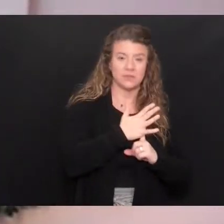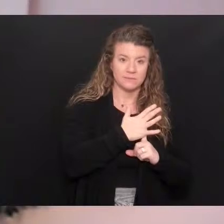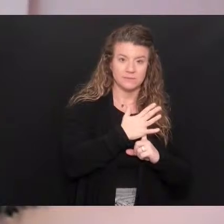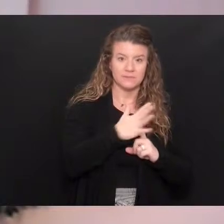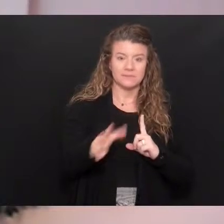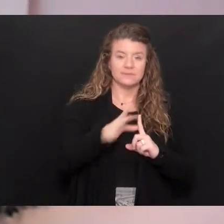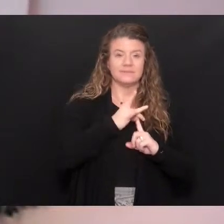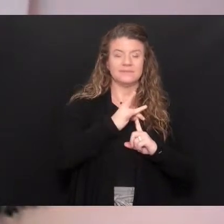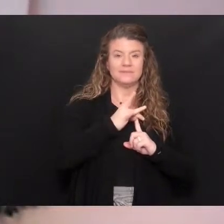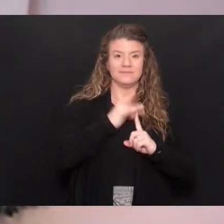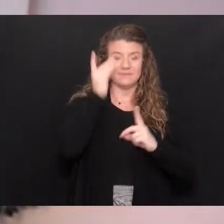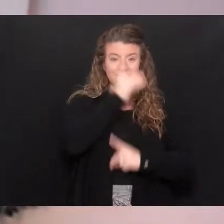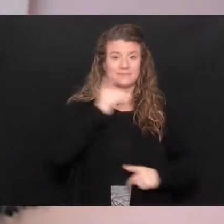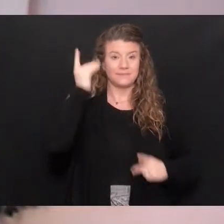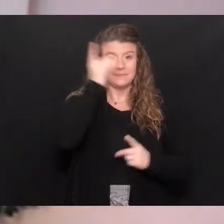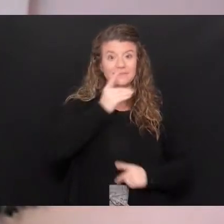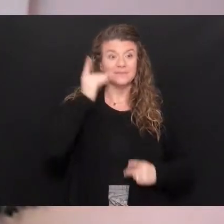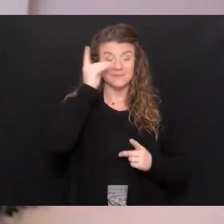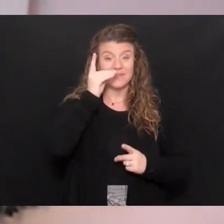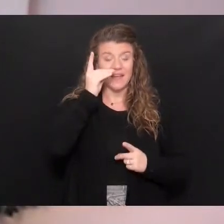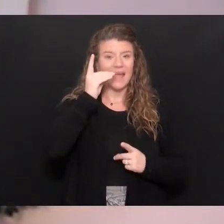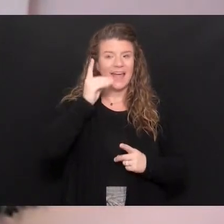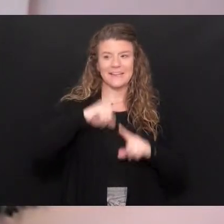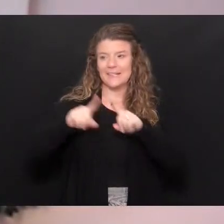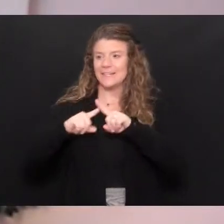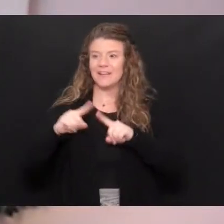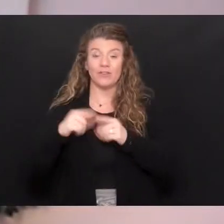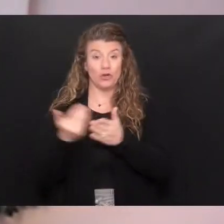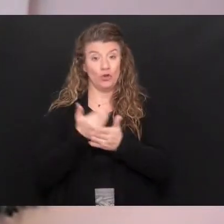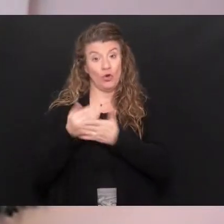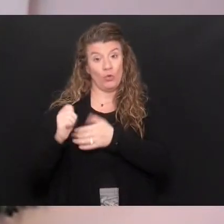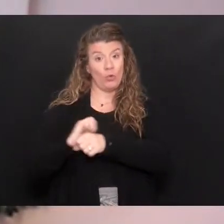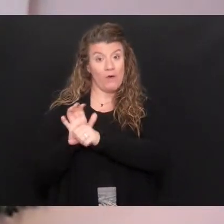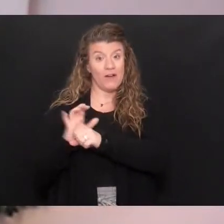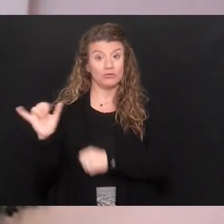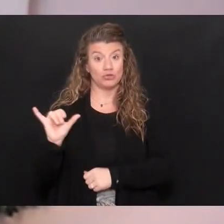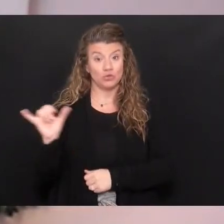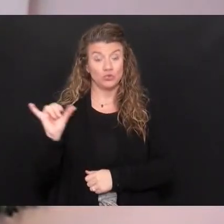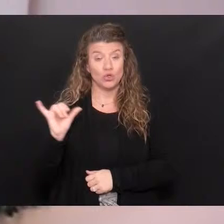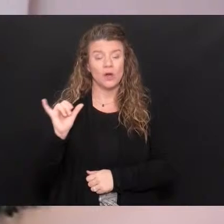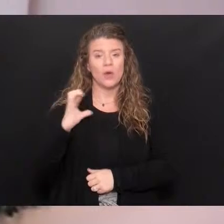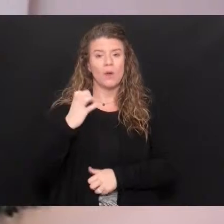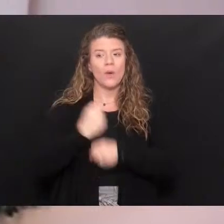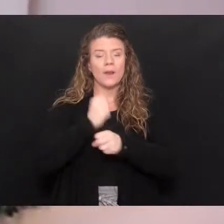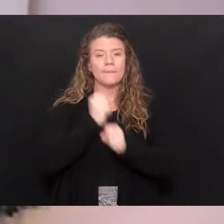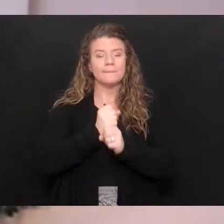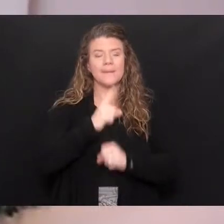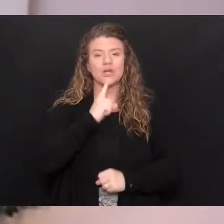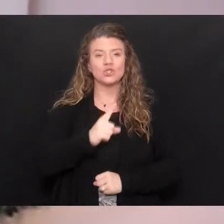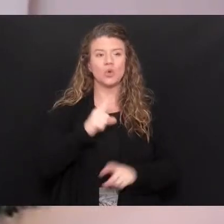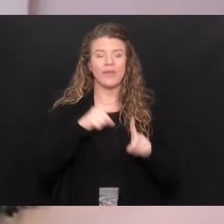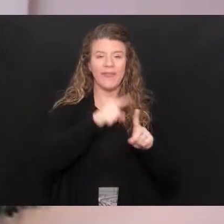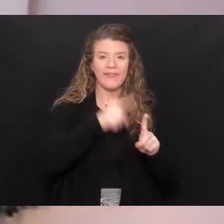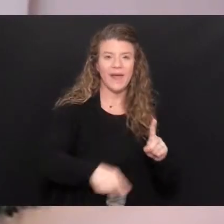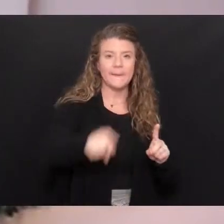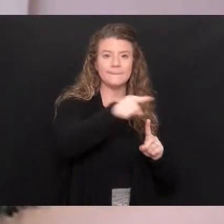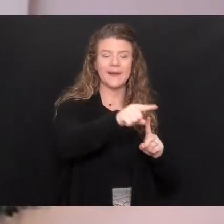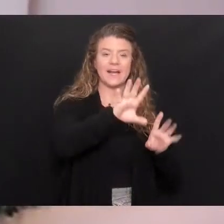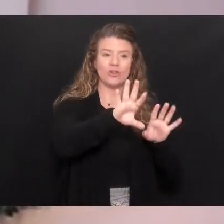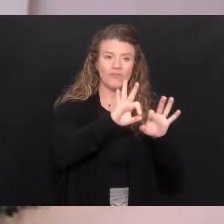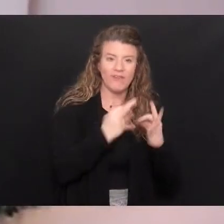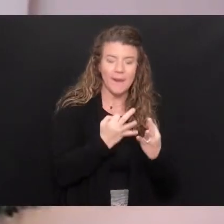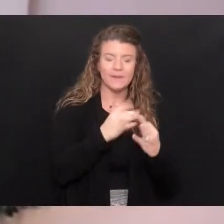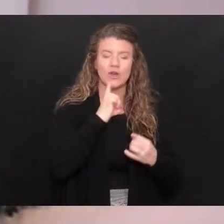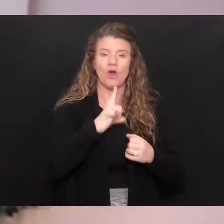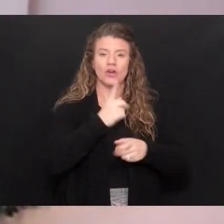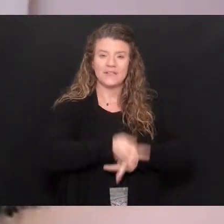these viruses and the variant forms of these viruses, to make sure that they and their families are